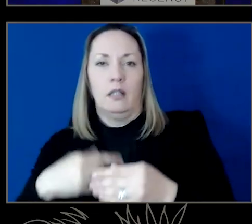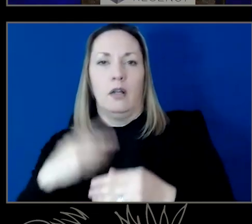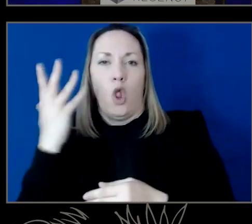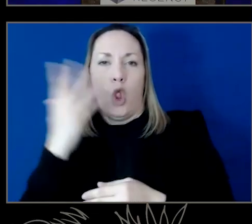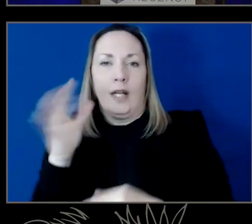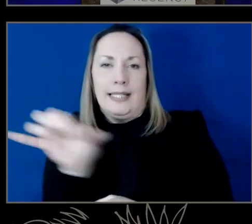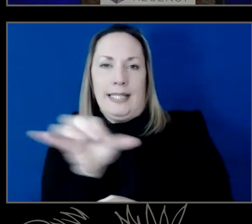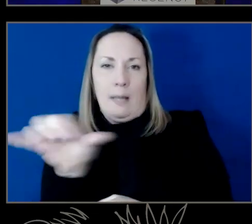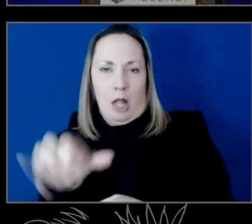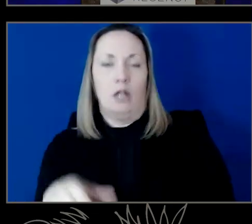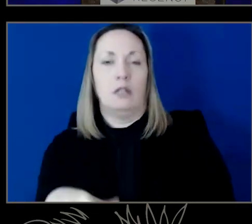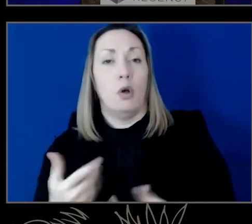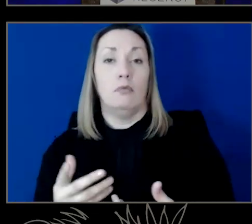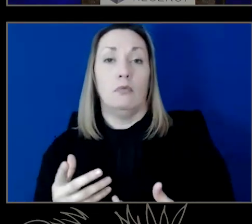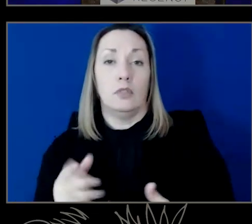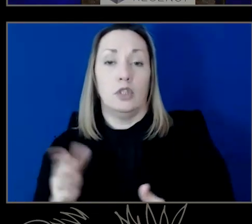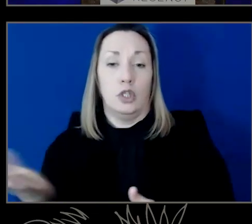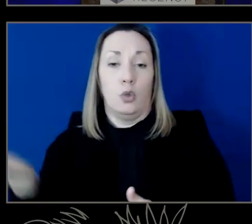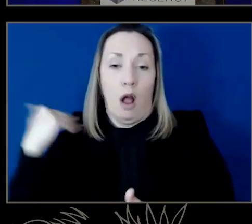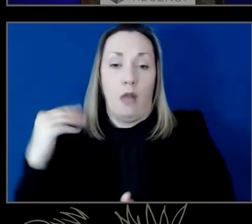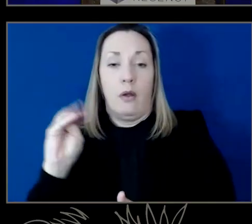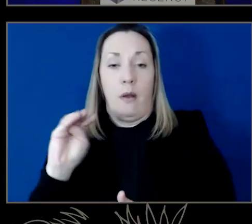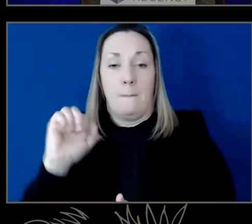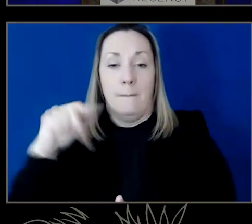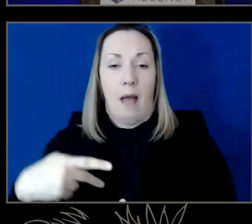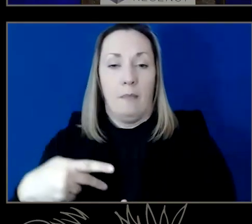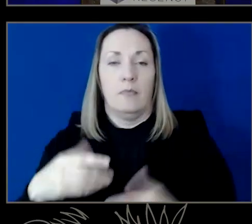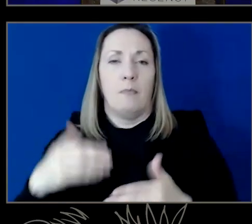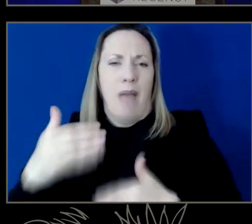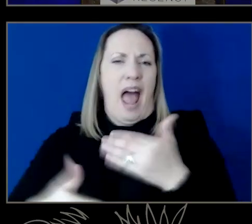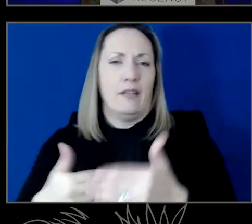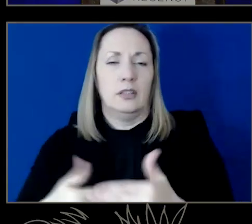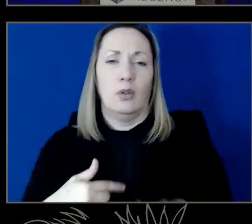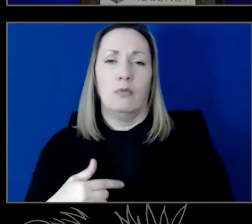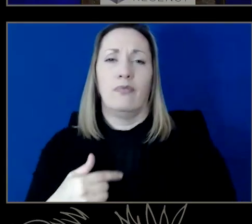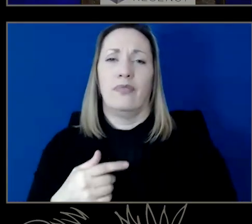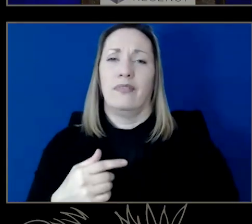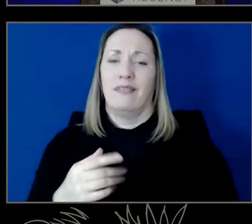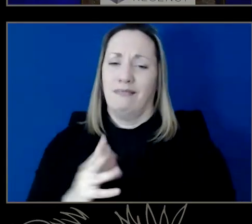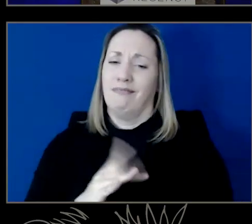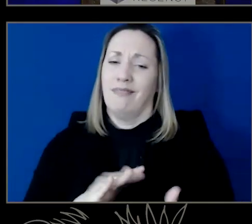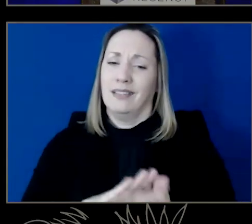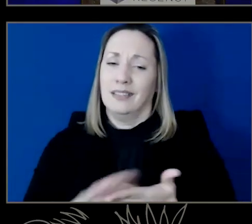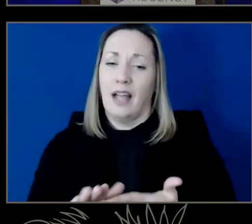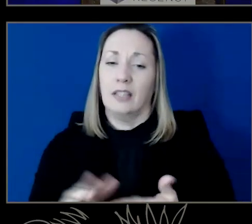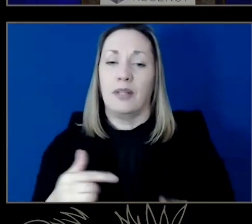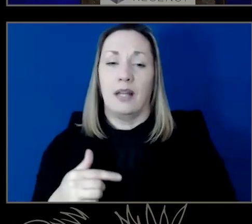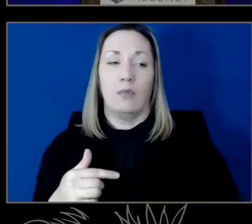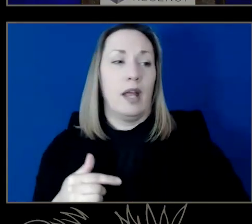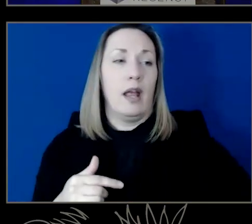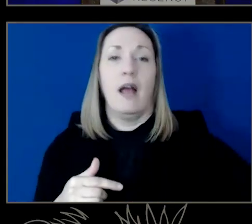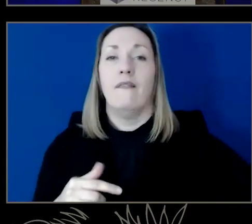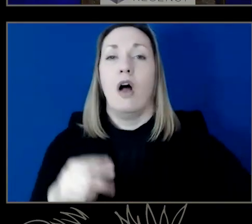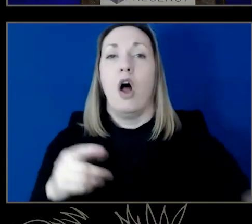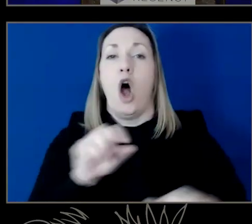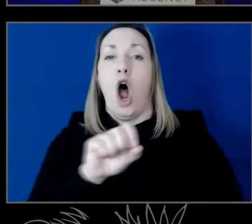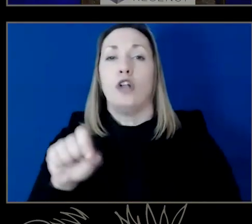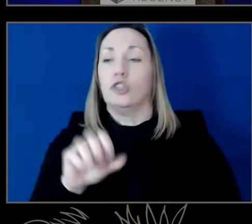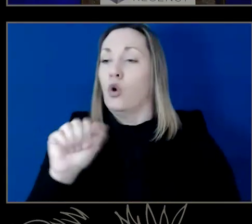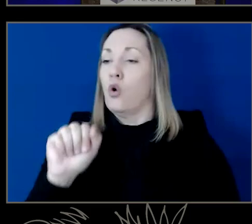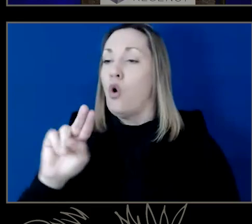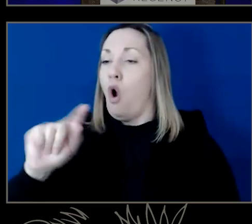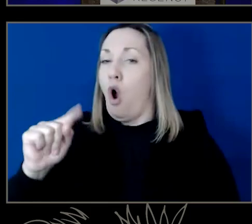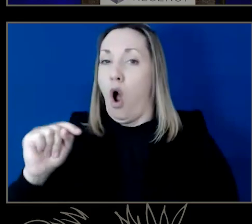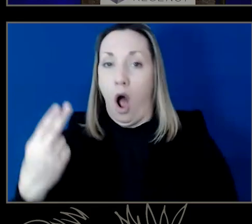look like. So that's really nice. But we had this problem where things like this _auth, that's actually the layout for this entire login, logout, sign